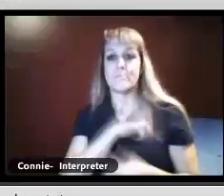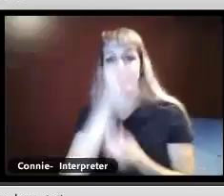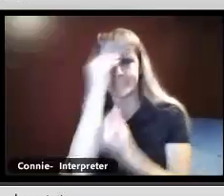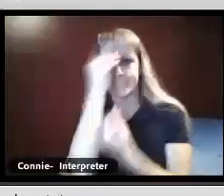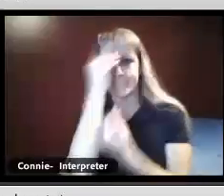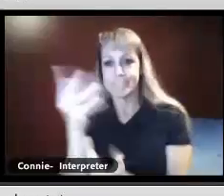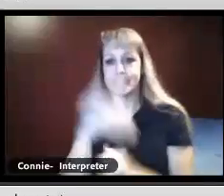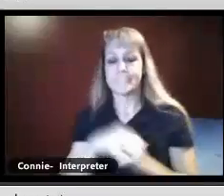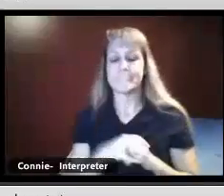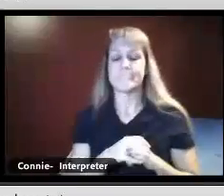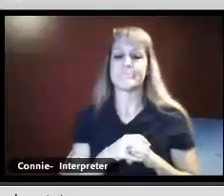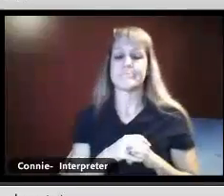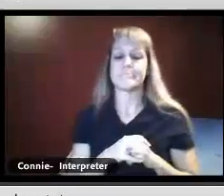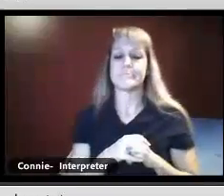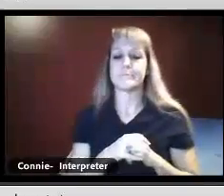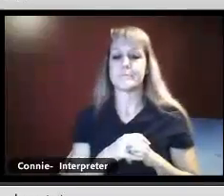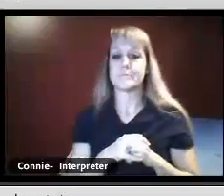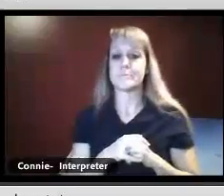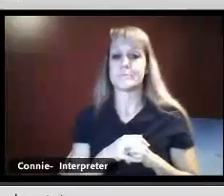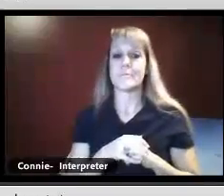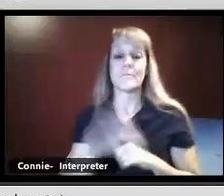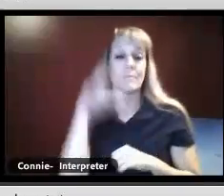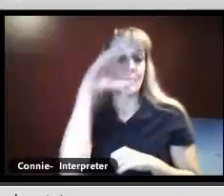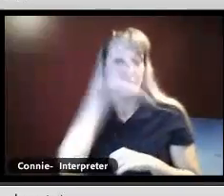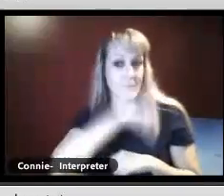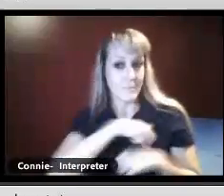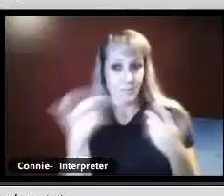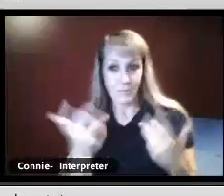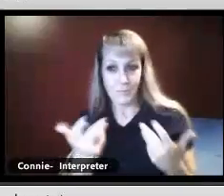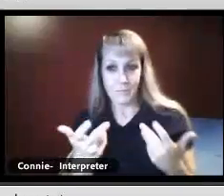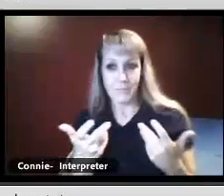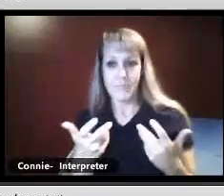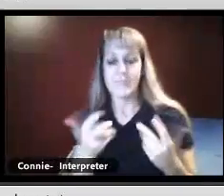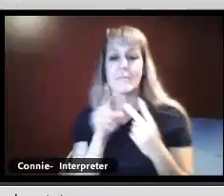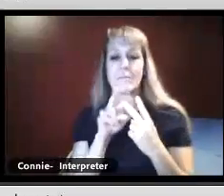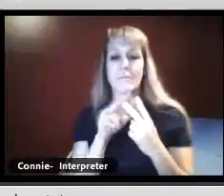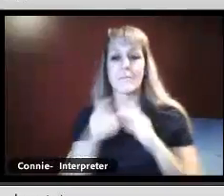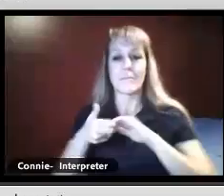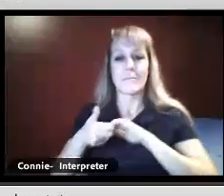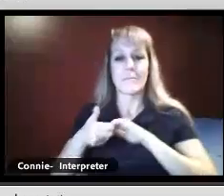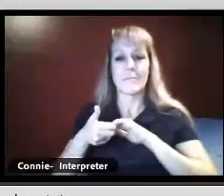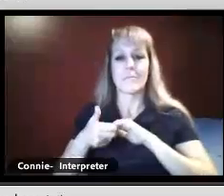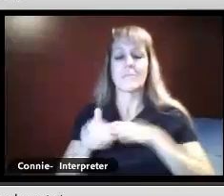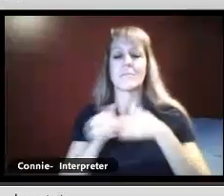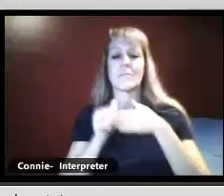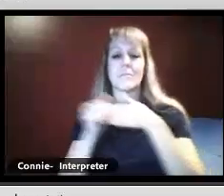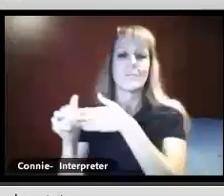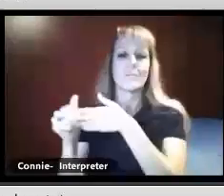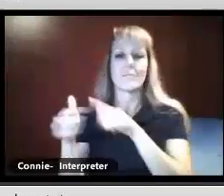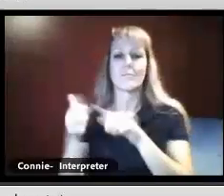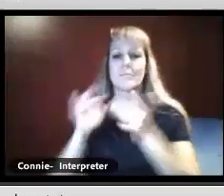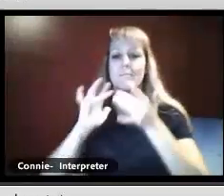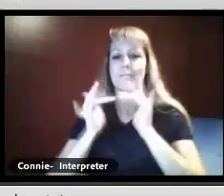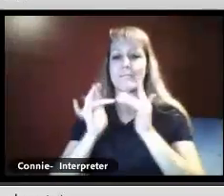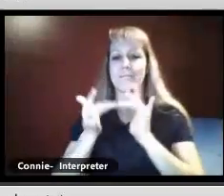about that. And guess what? It was created by a team of partners led by none other than the Internet Scout.